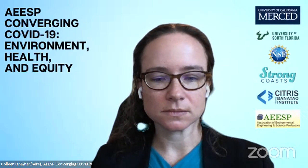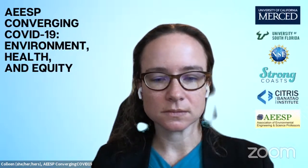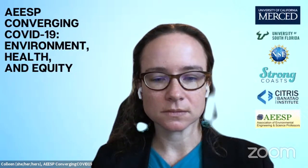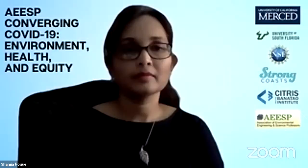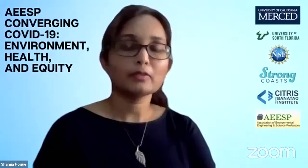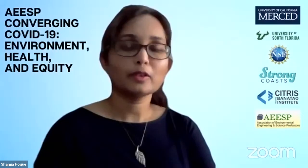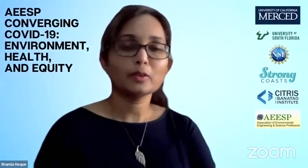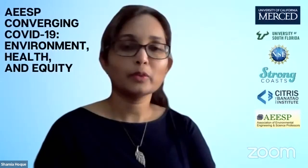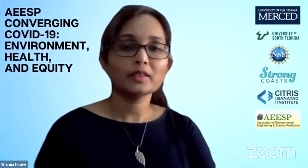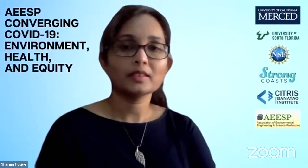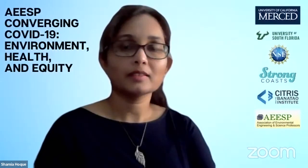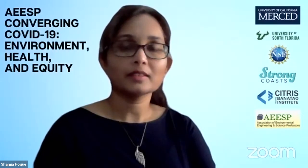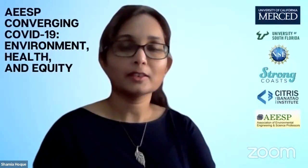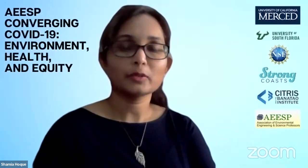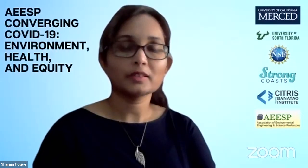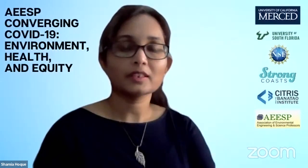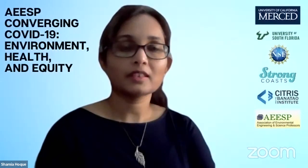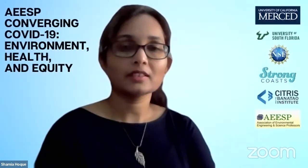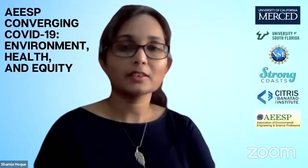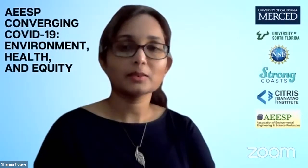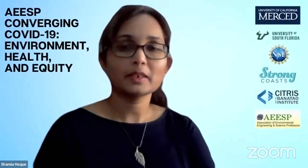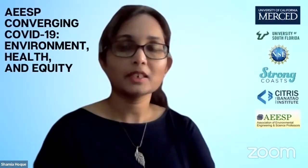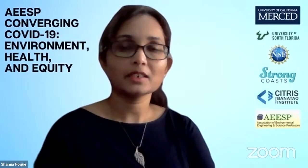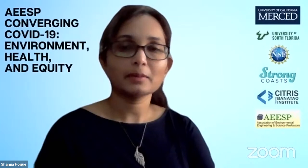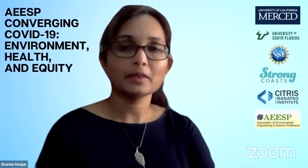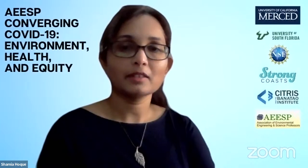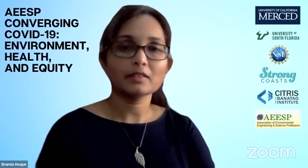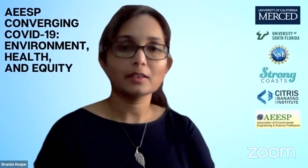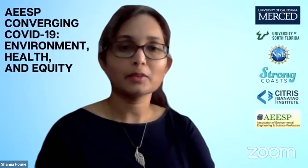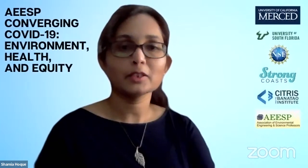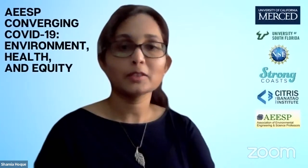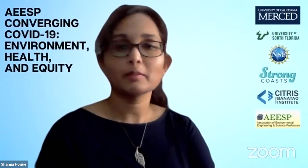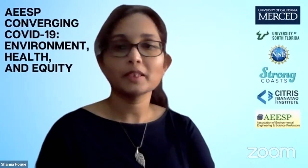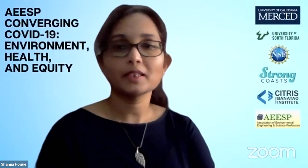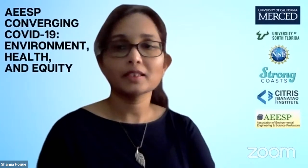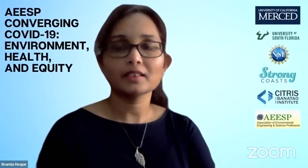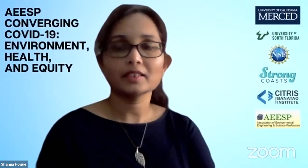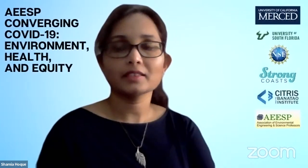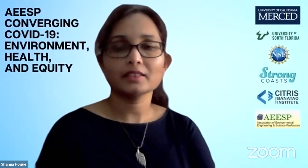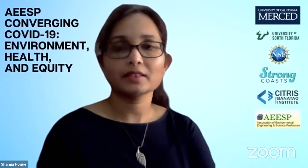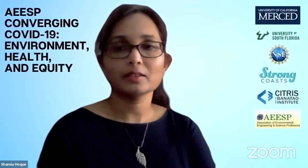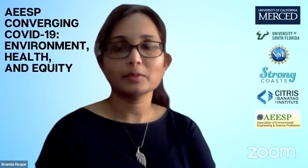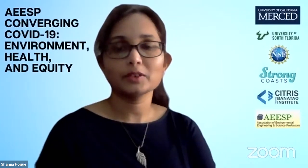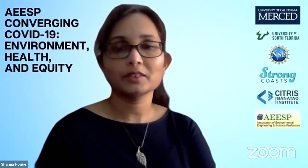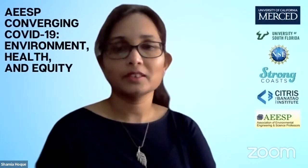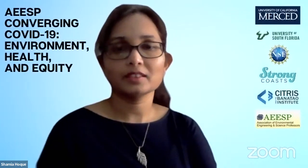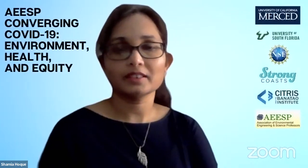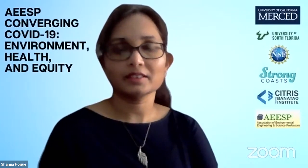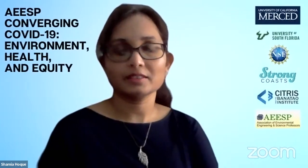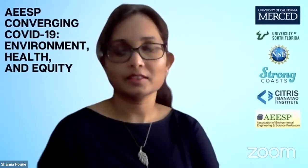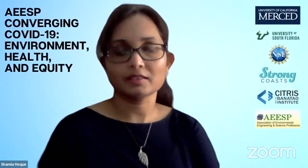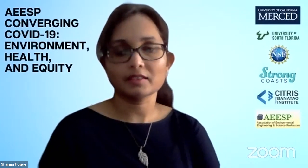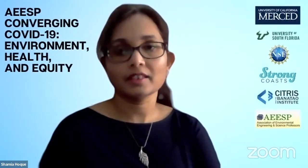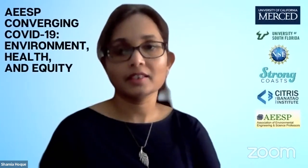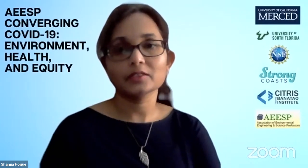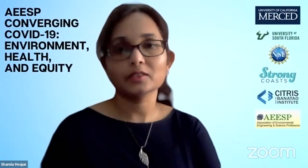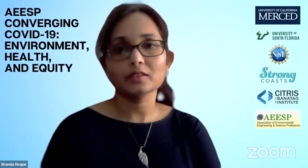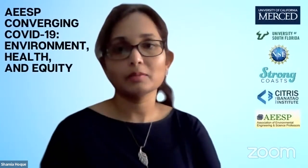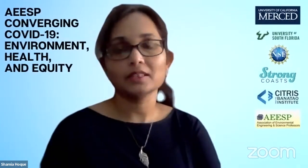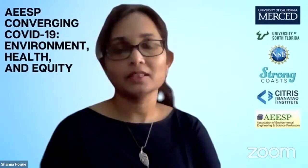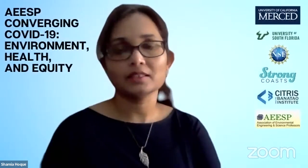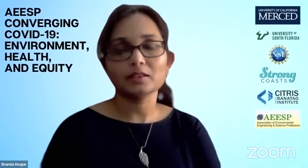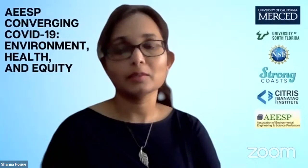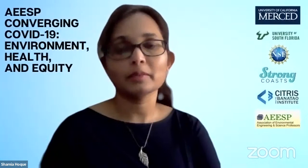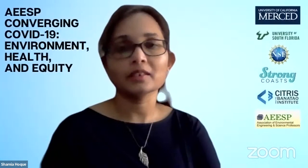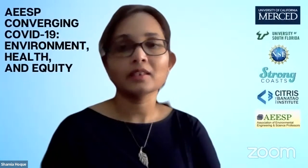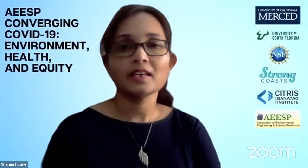Yeah, and I'll follow up with that, what Dr. Haas just mentioned about talking to the media. I had several opportunities here at South Carolina to talk